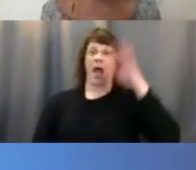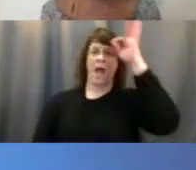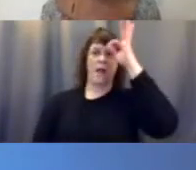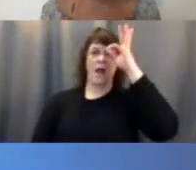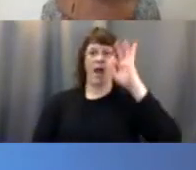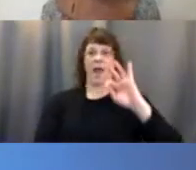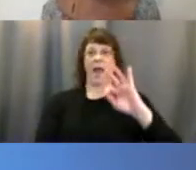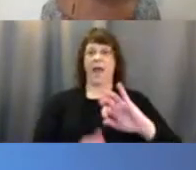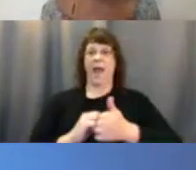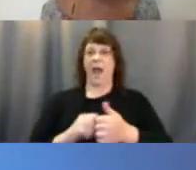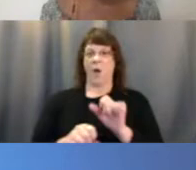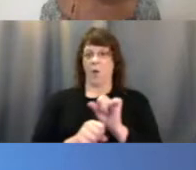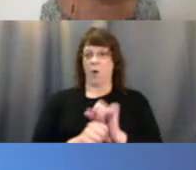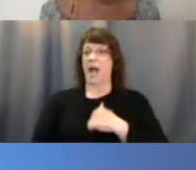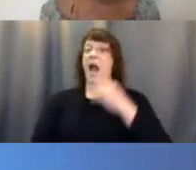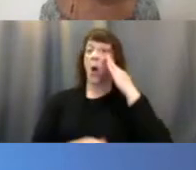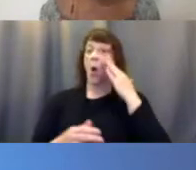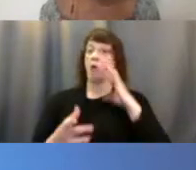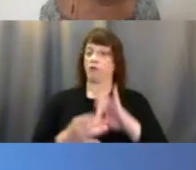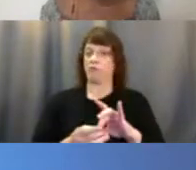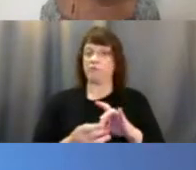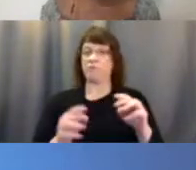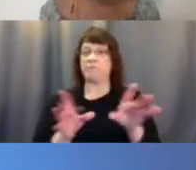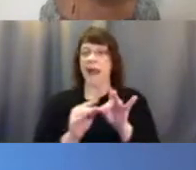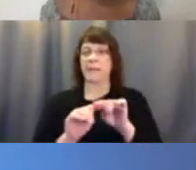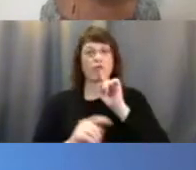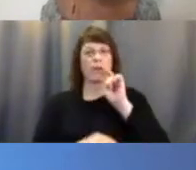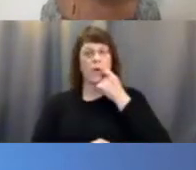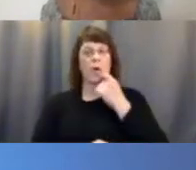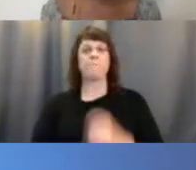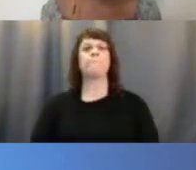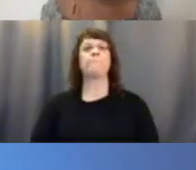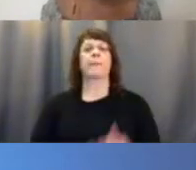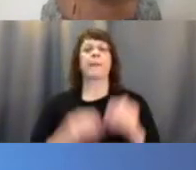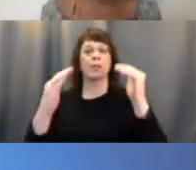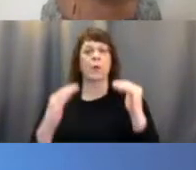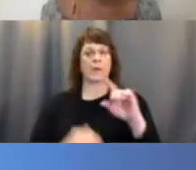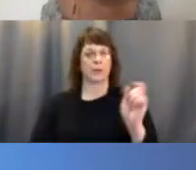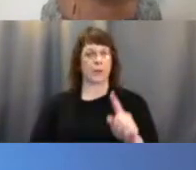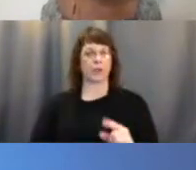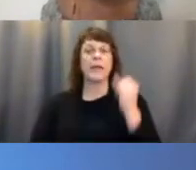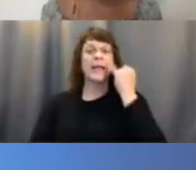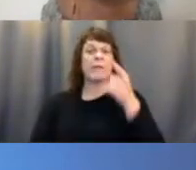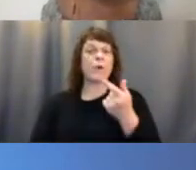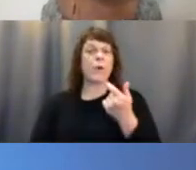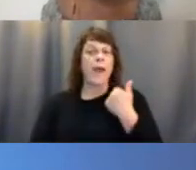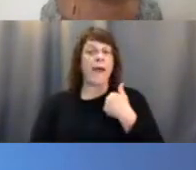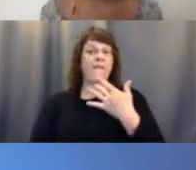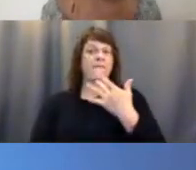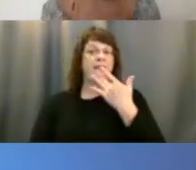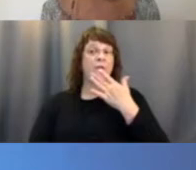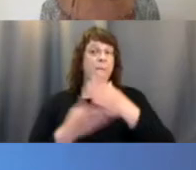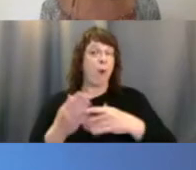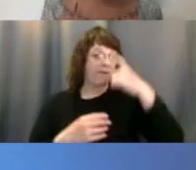like magnet related, but I didn't know. That's really, really, really cool. So if you had a favorite part of the brain that you like to focus on, what would that